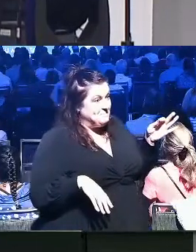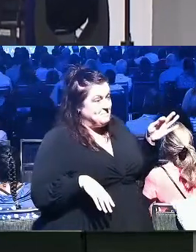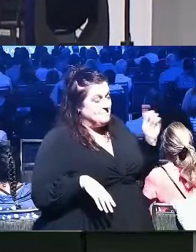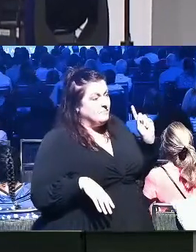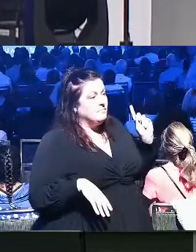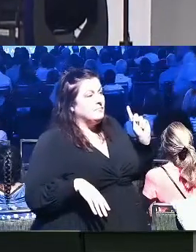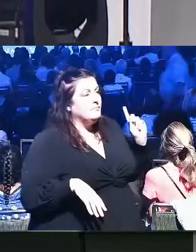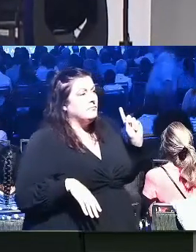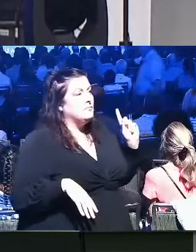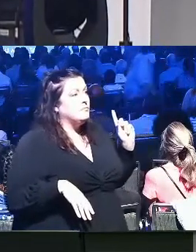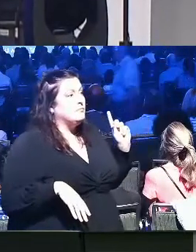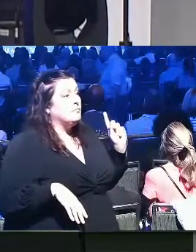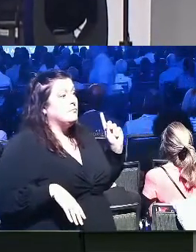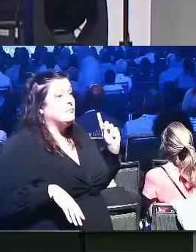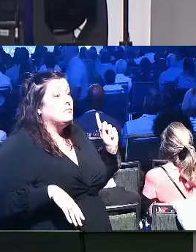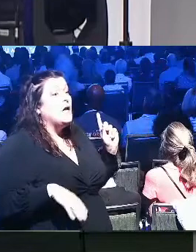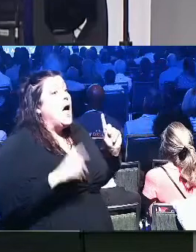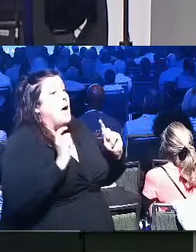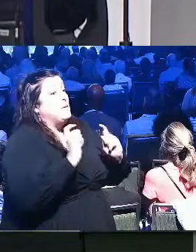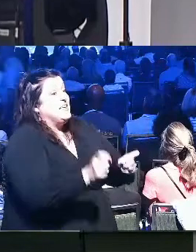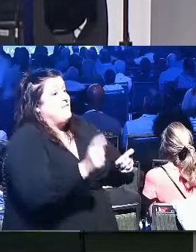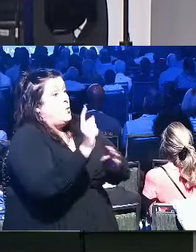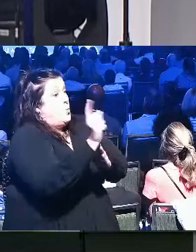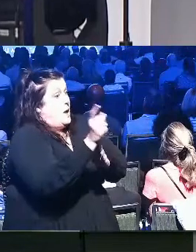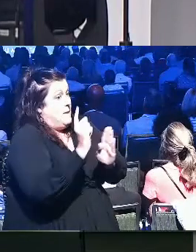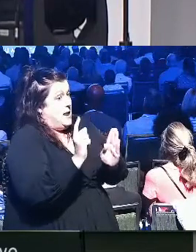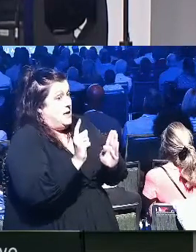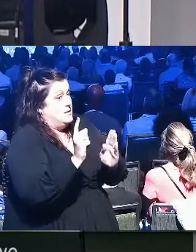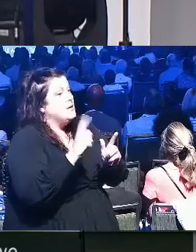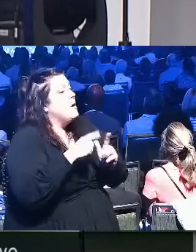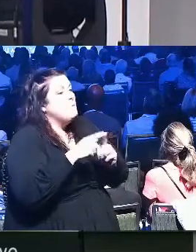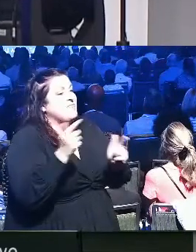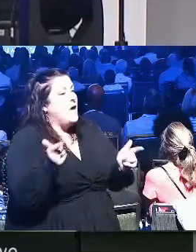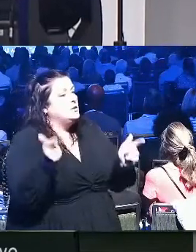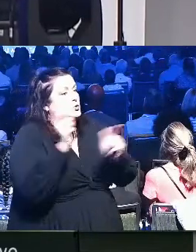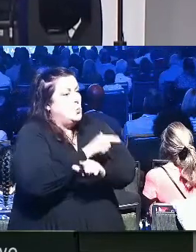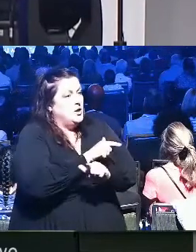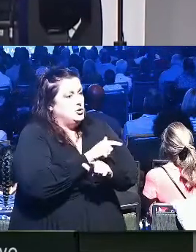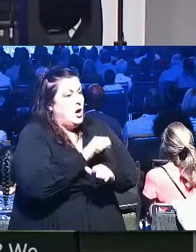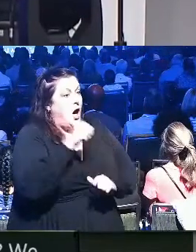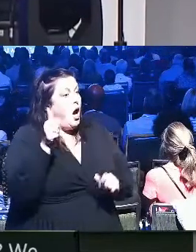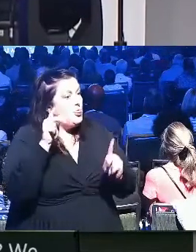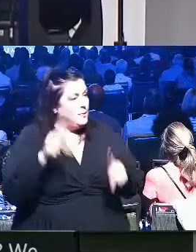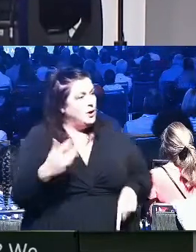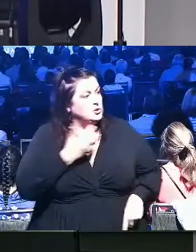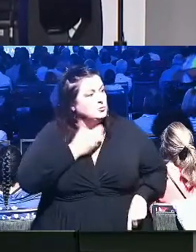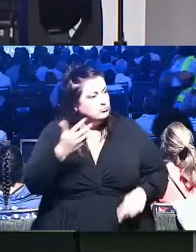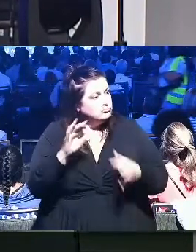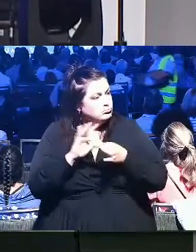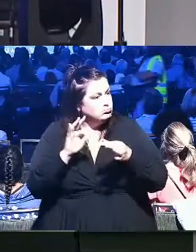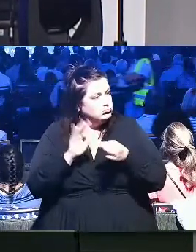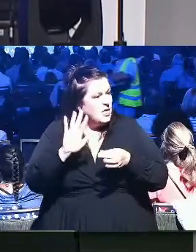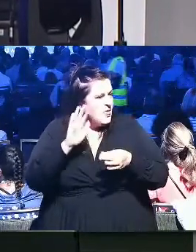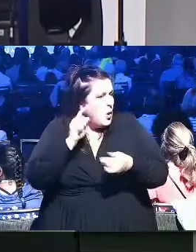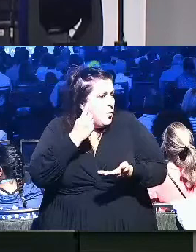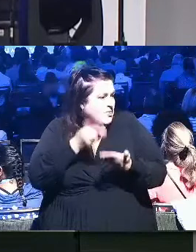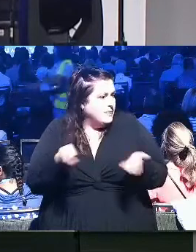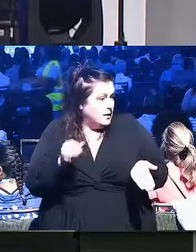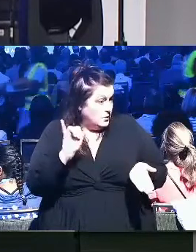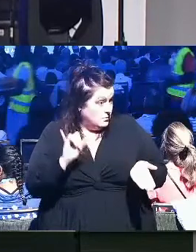And I'll give a minute, and then after a minute, I'll say, okay, now we need to switch, okay? And then the other person will share as well.